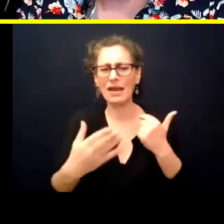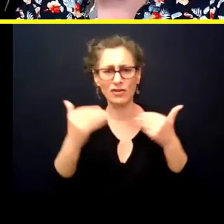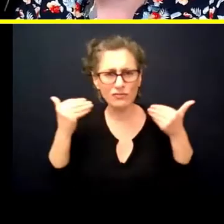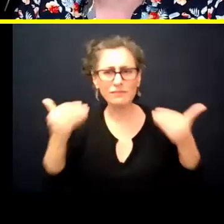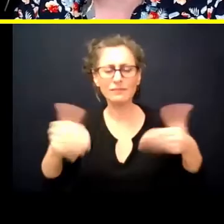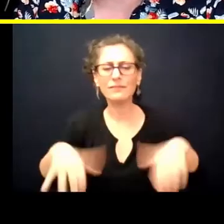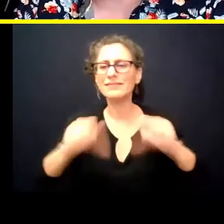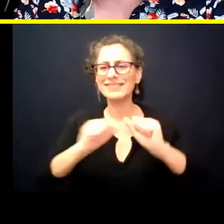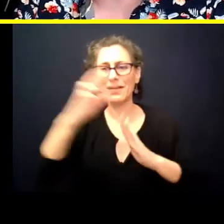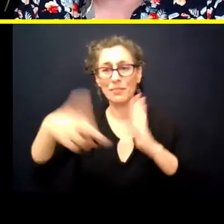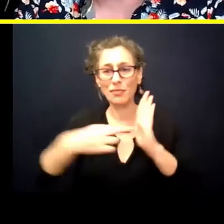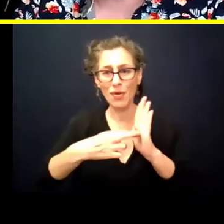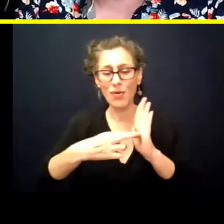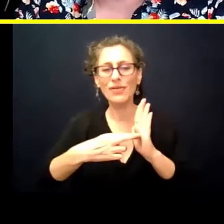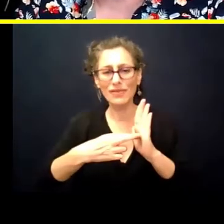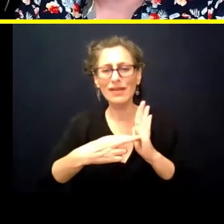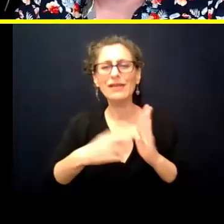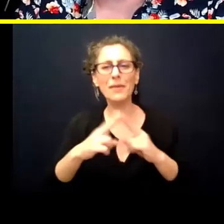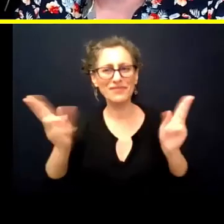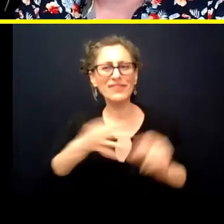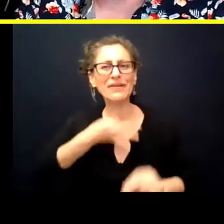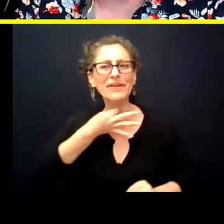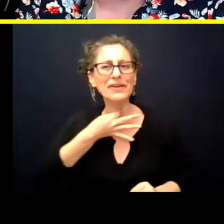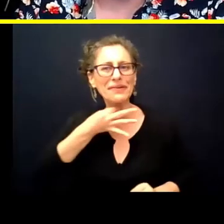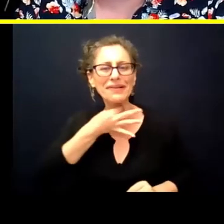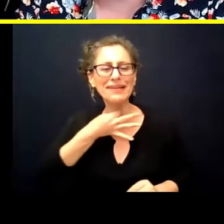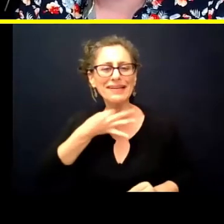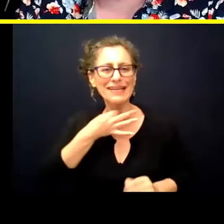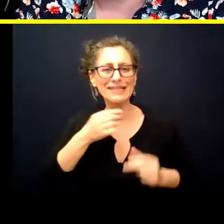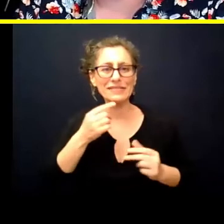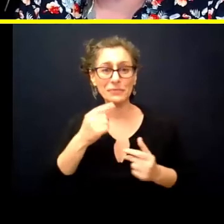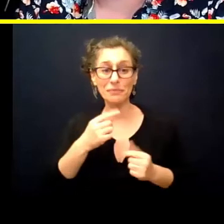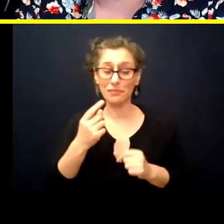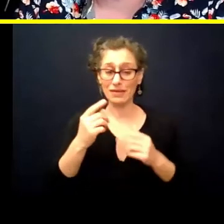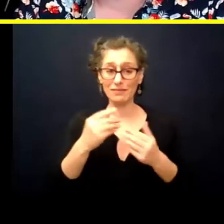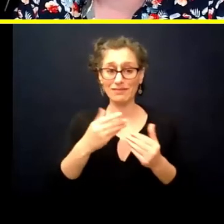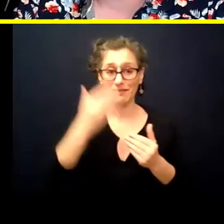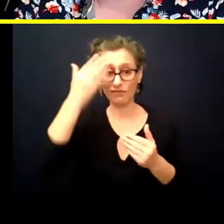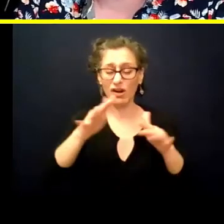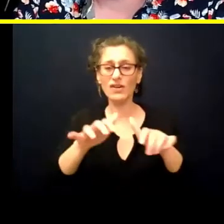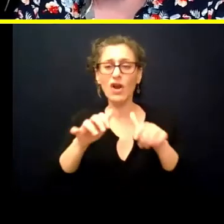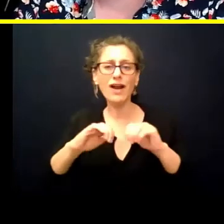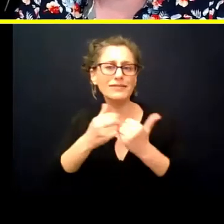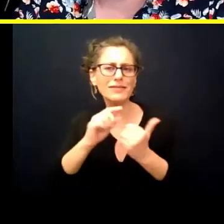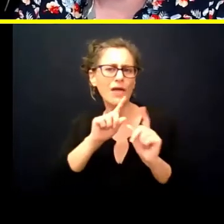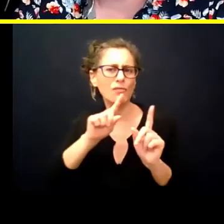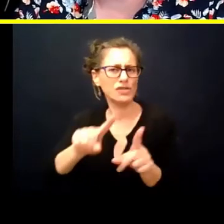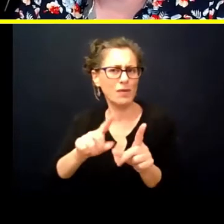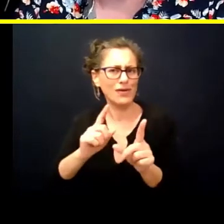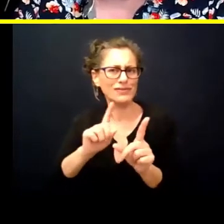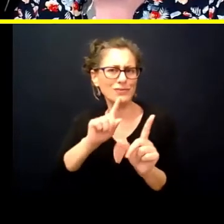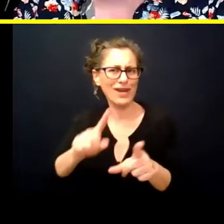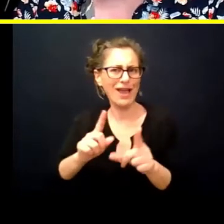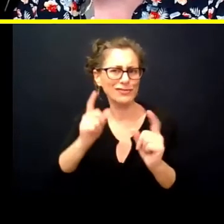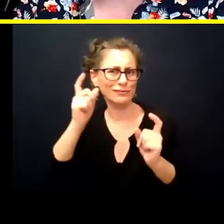roles. And I'm very curious once we're able to get in front of an audience to see how that's responded to and what the reactions are there.